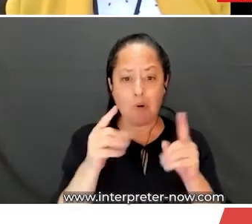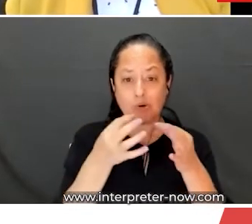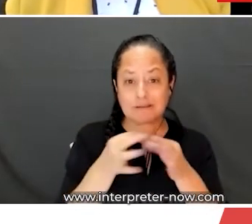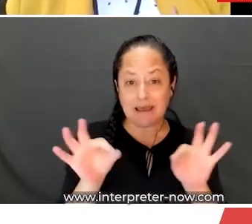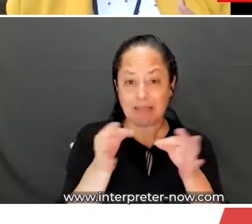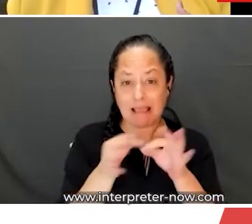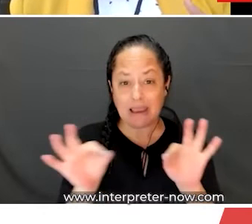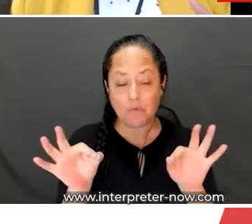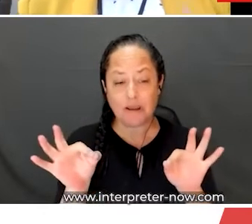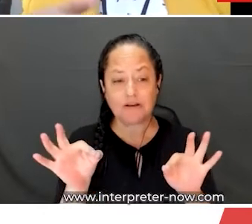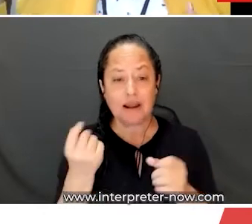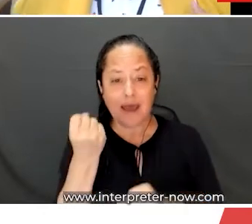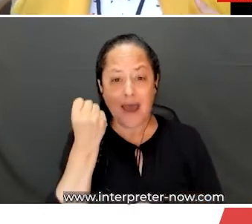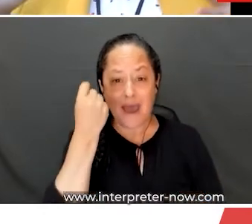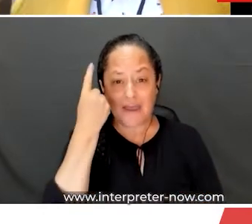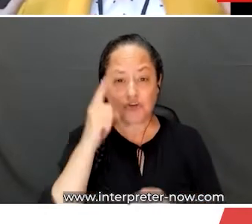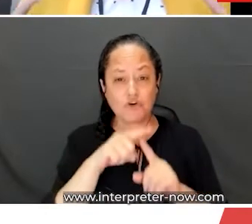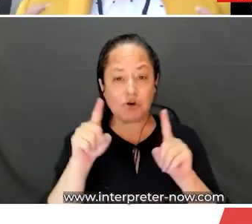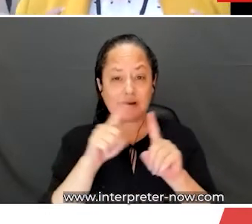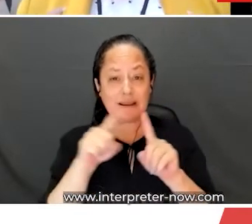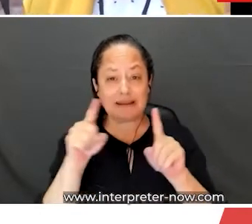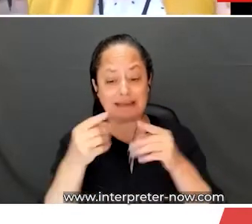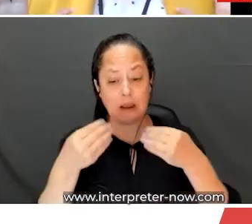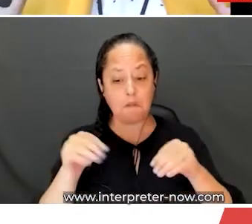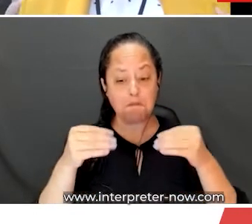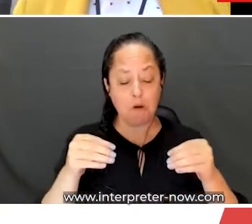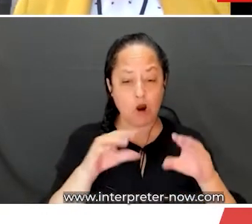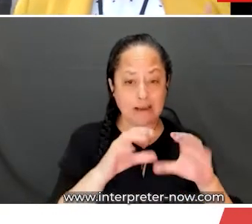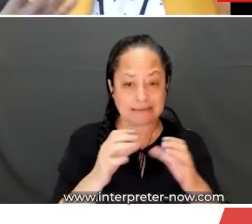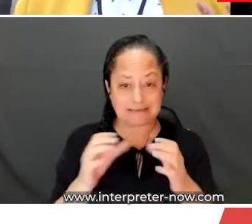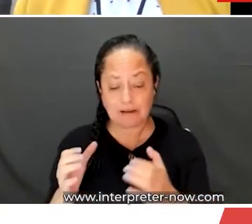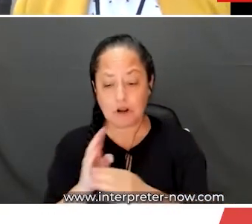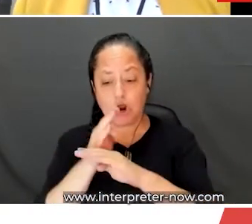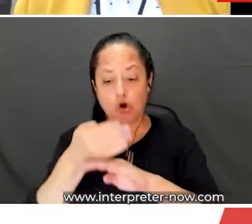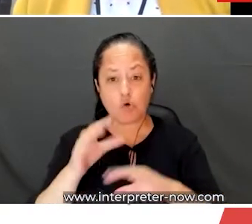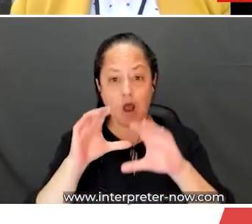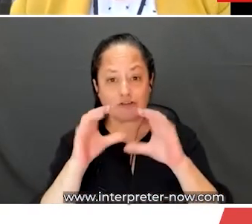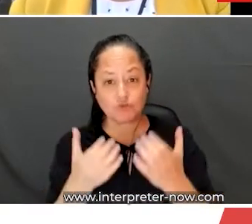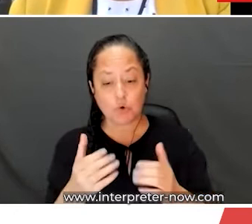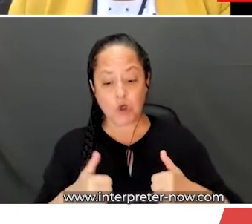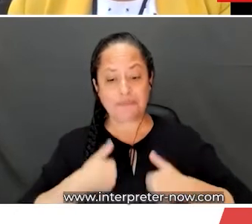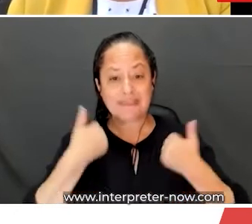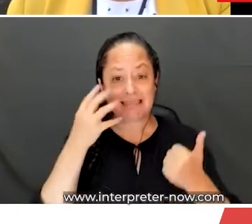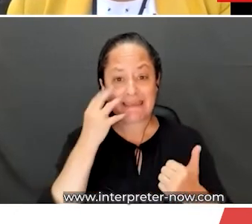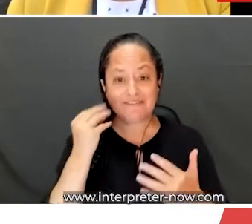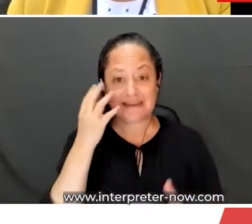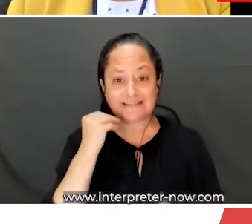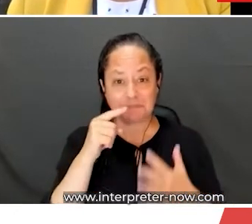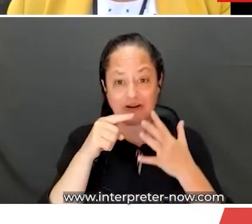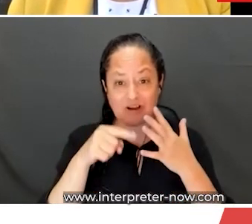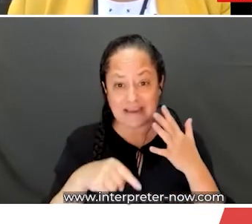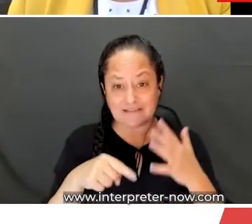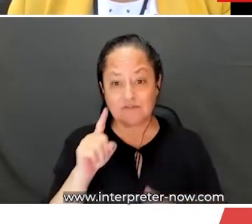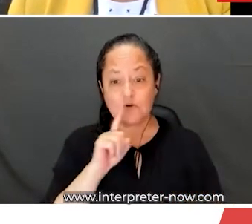multilingualism, whether that be an understanding of the different market segments across the world, that lived experience. I think if